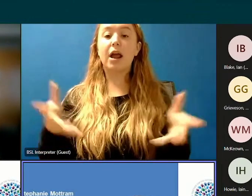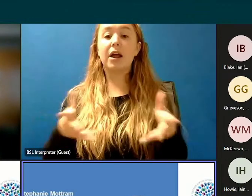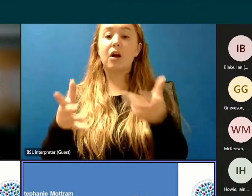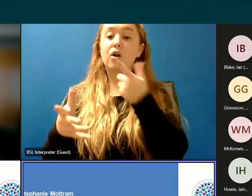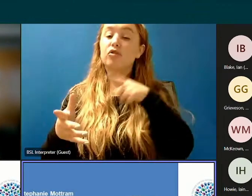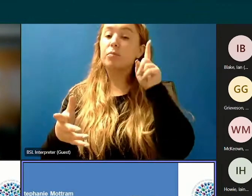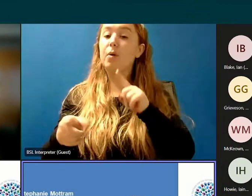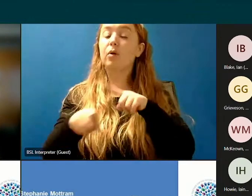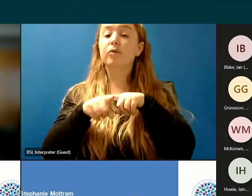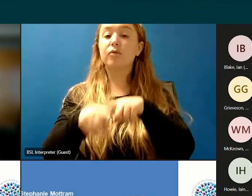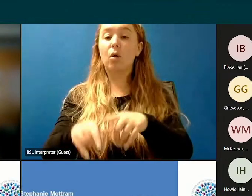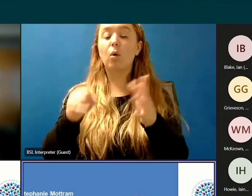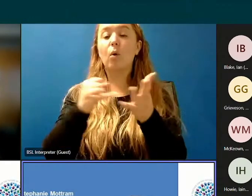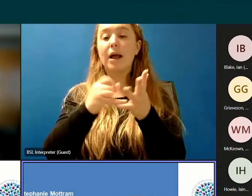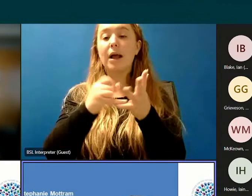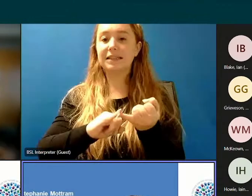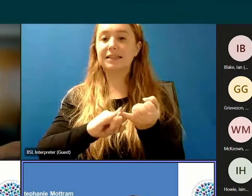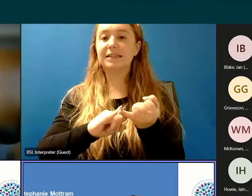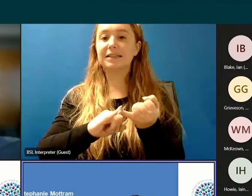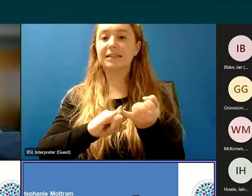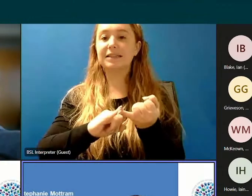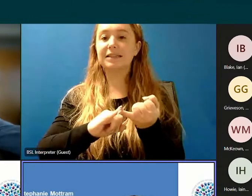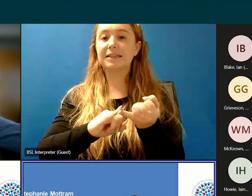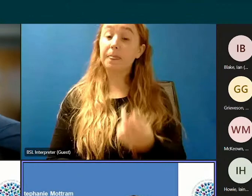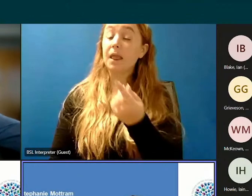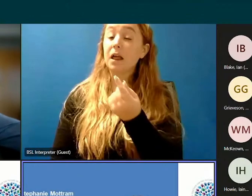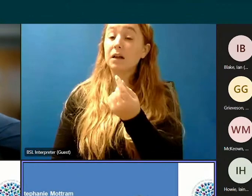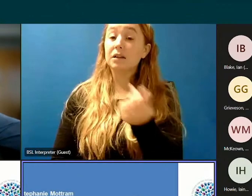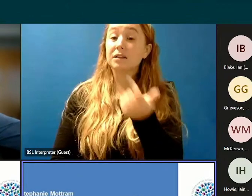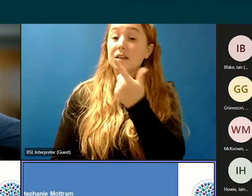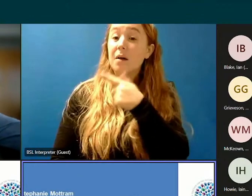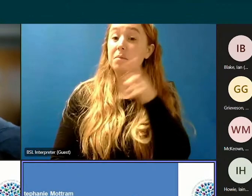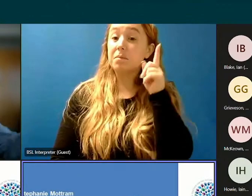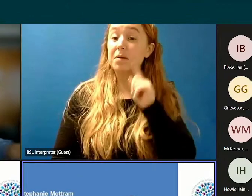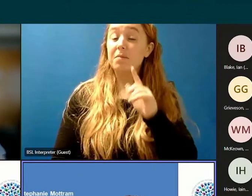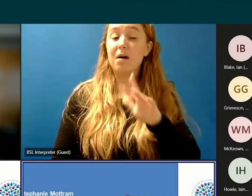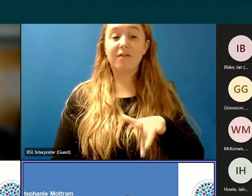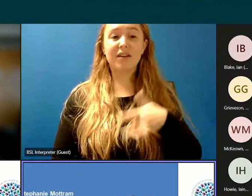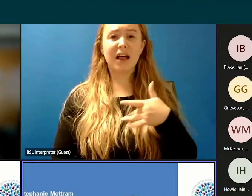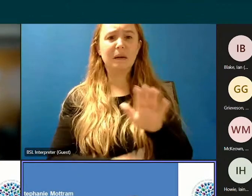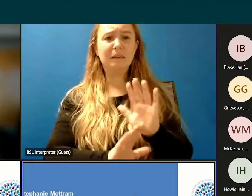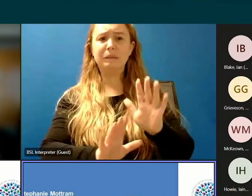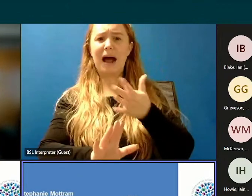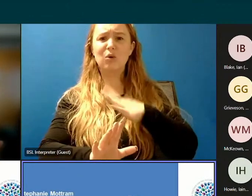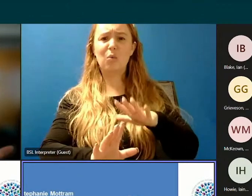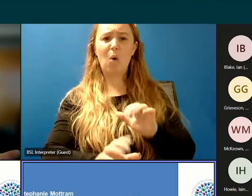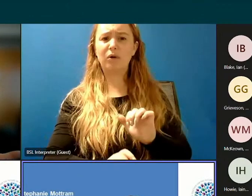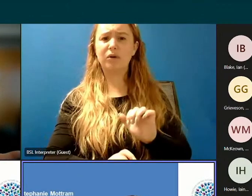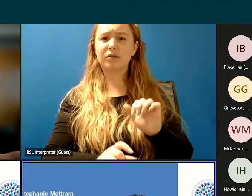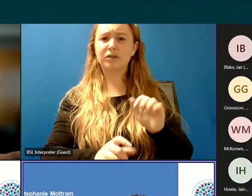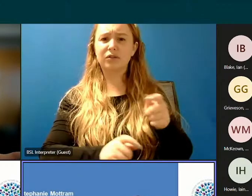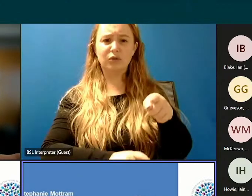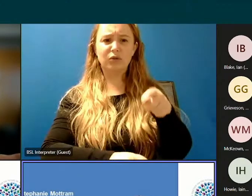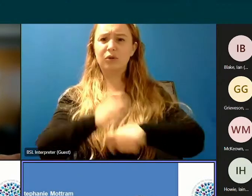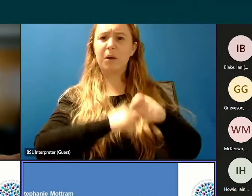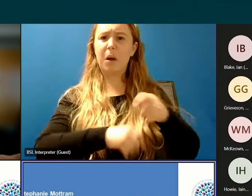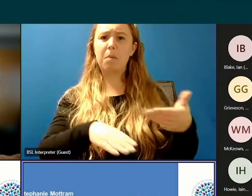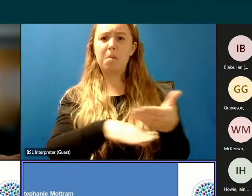option. Because it's not for everyone in terms of that management of an employee, because that's in effect what it